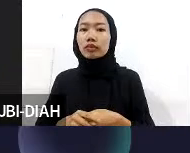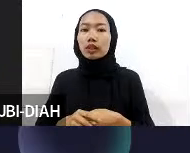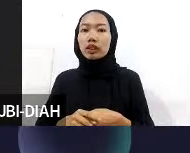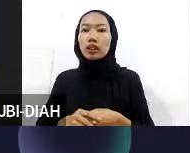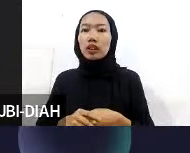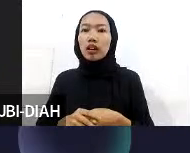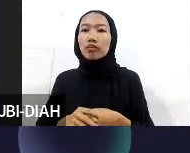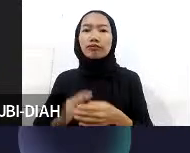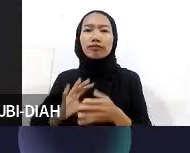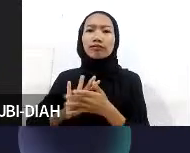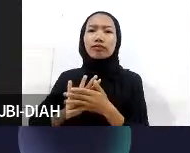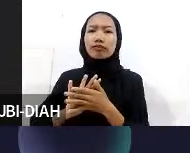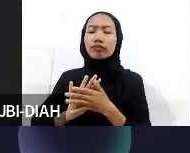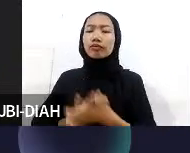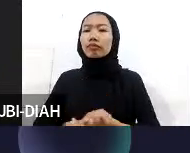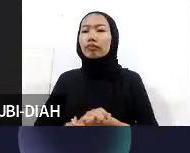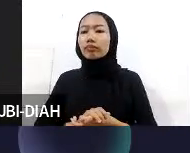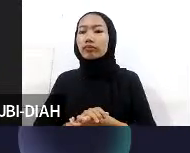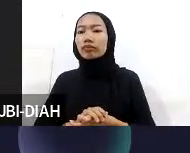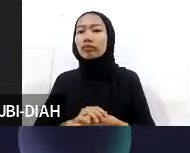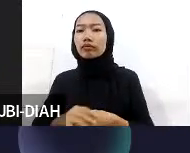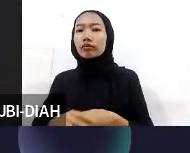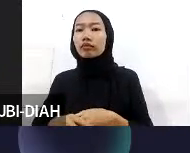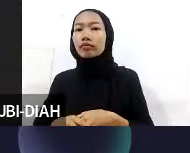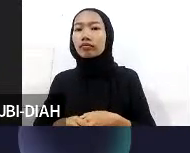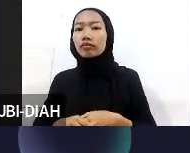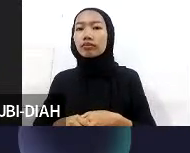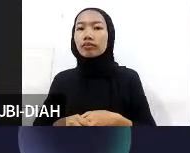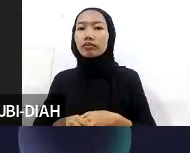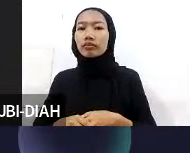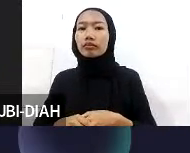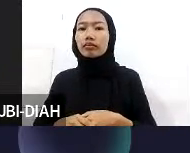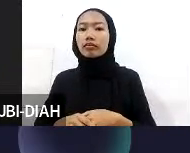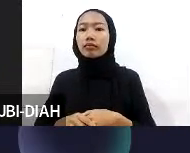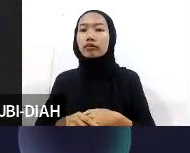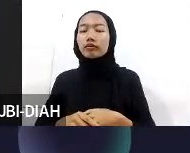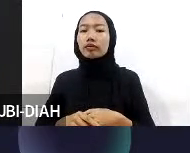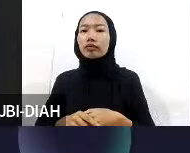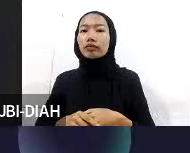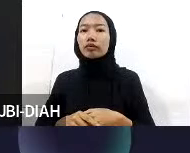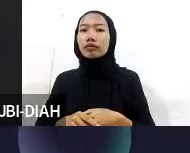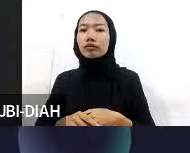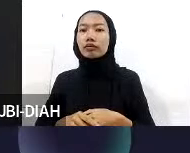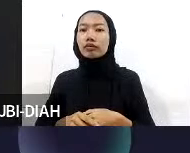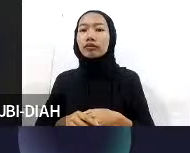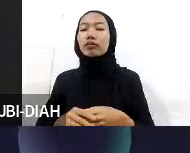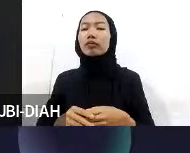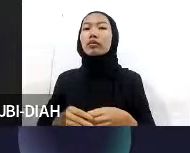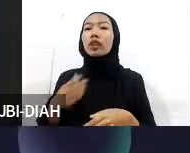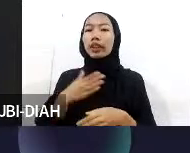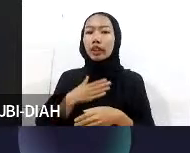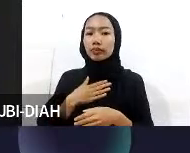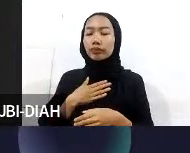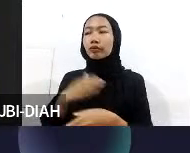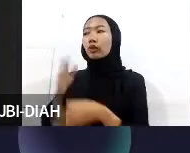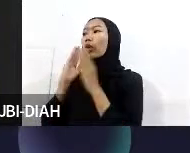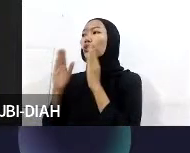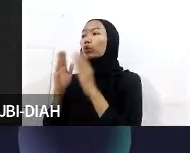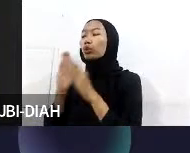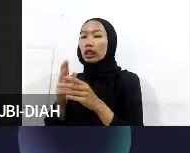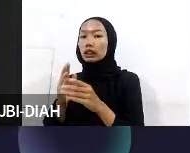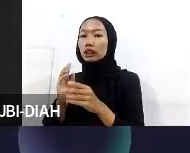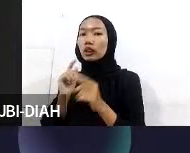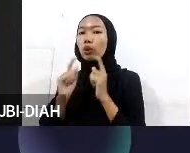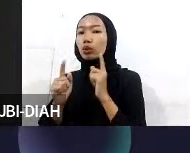Earth with many people living with a permanent disability.